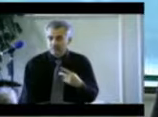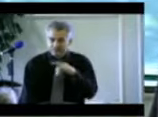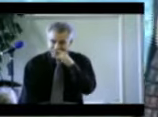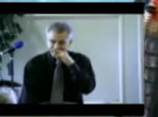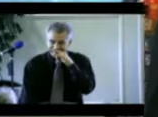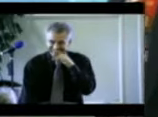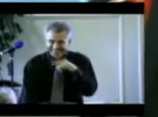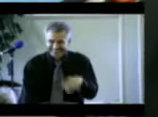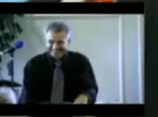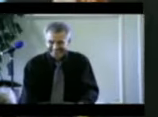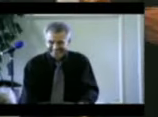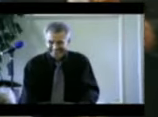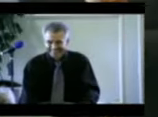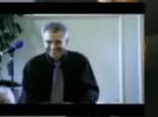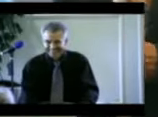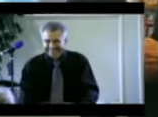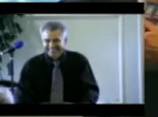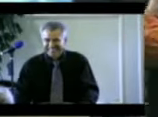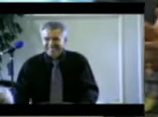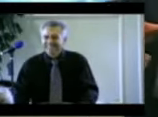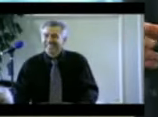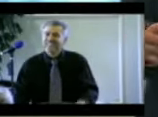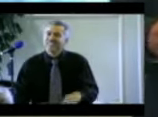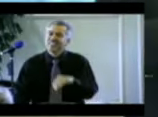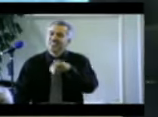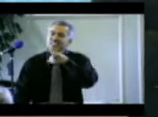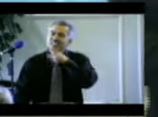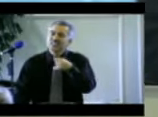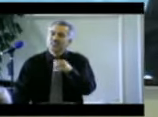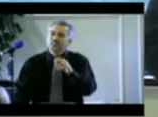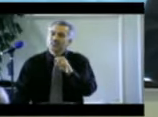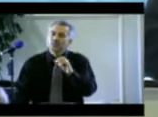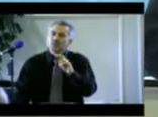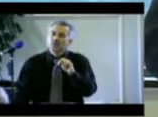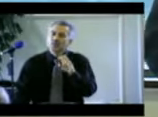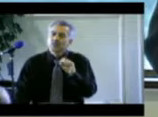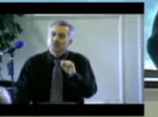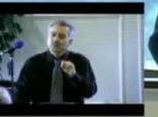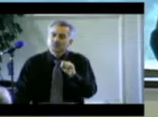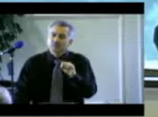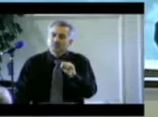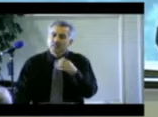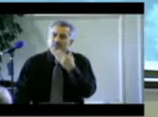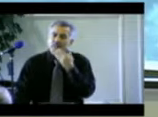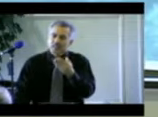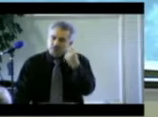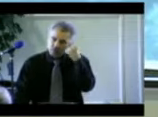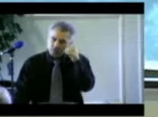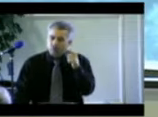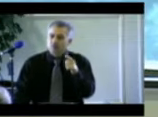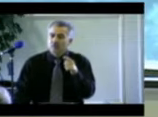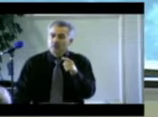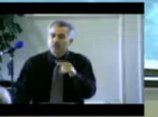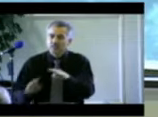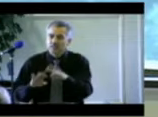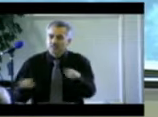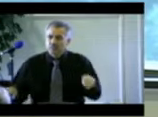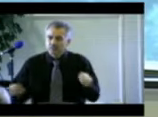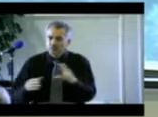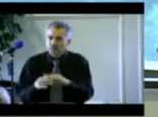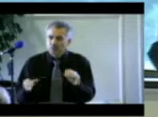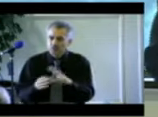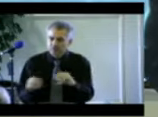Also, Joshua Jones, thank you for the children's story. We're still on with children AYS tonight, this afternoon?